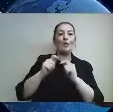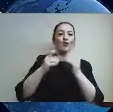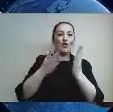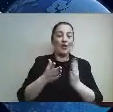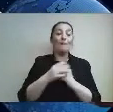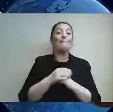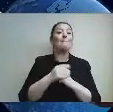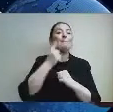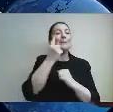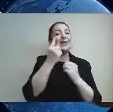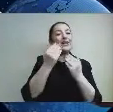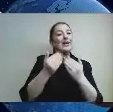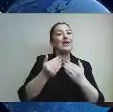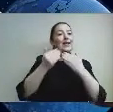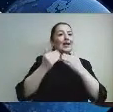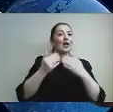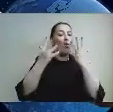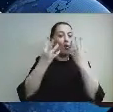the issue.